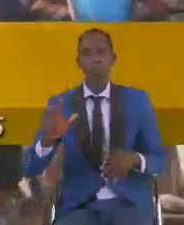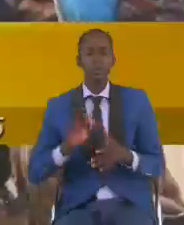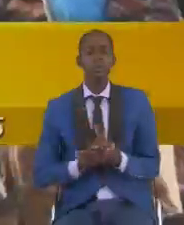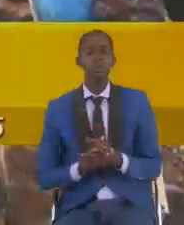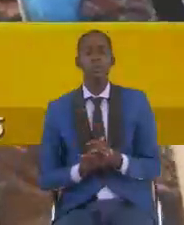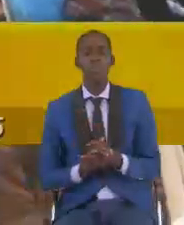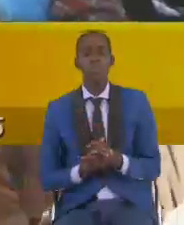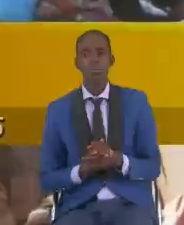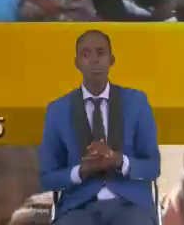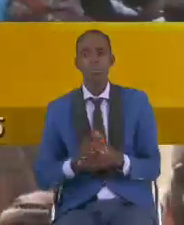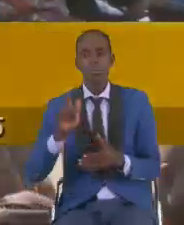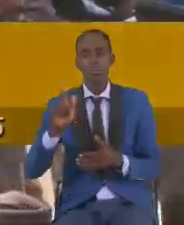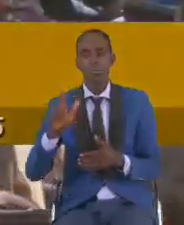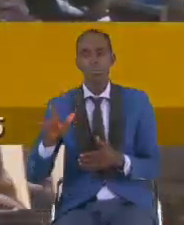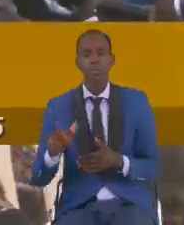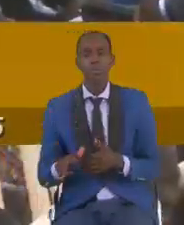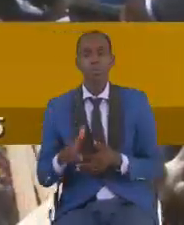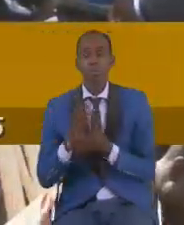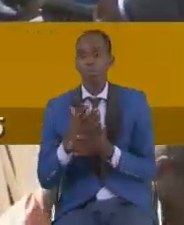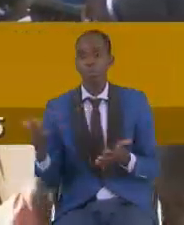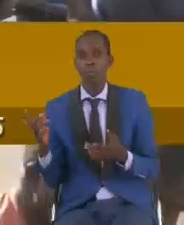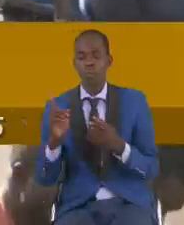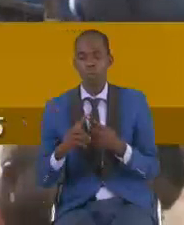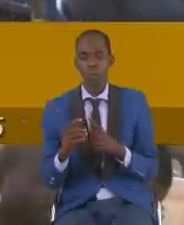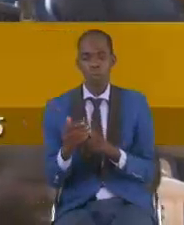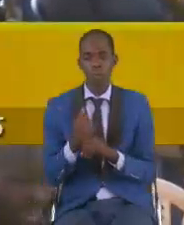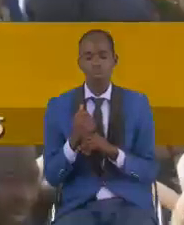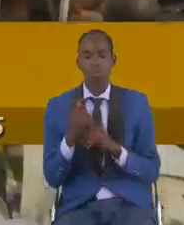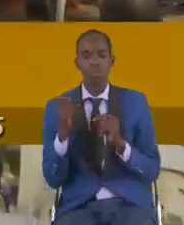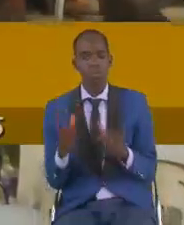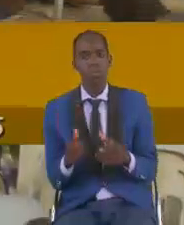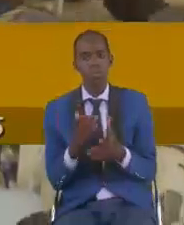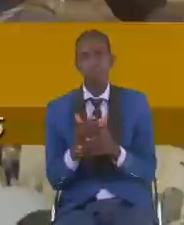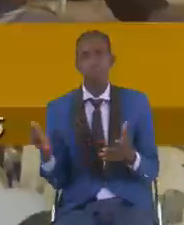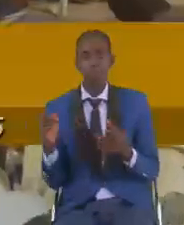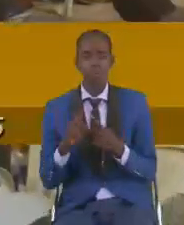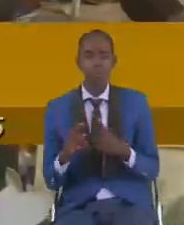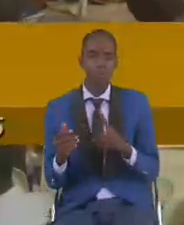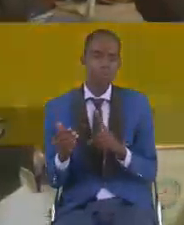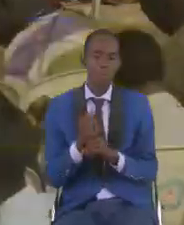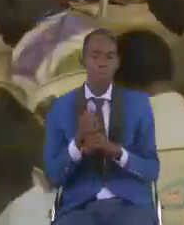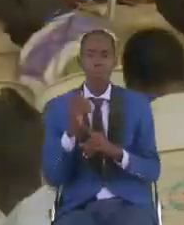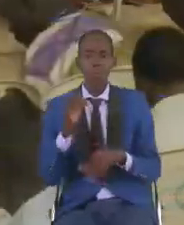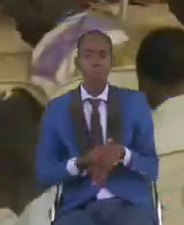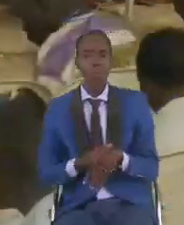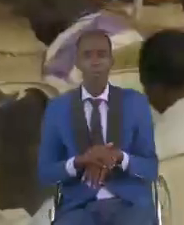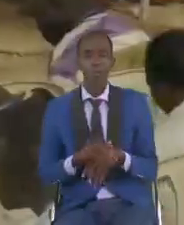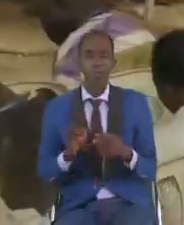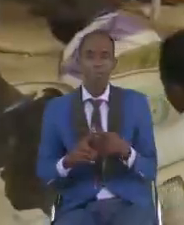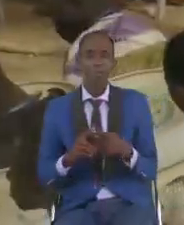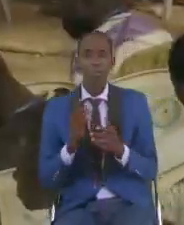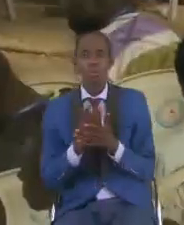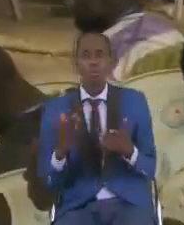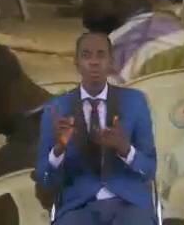23. Something to hold fast, something to hold unto, something to